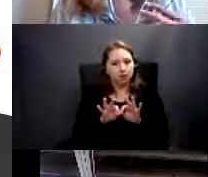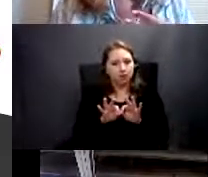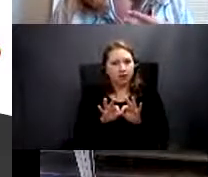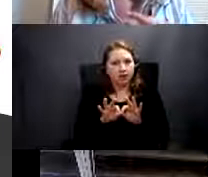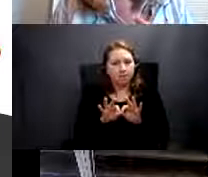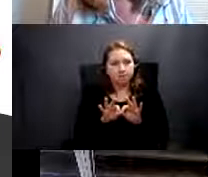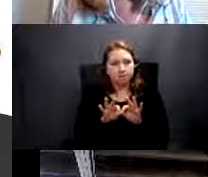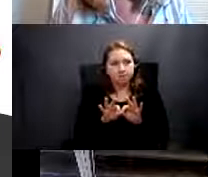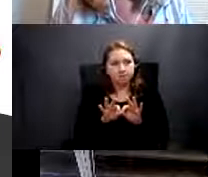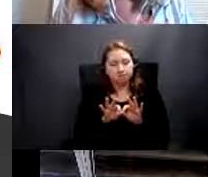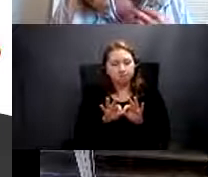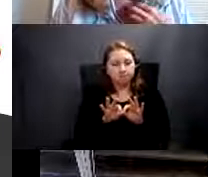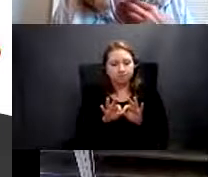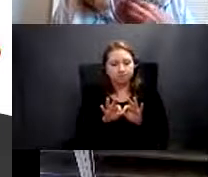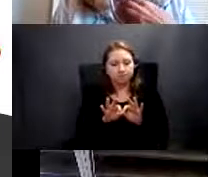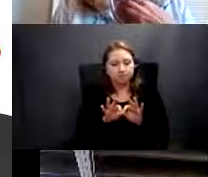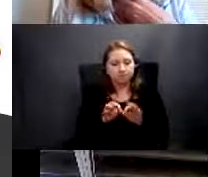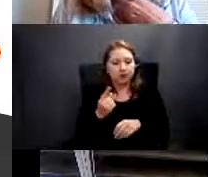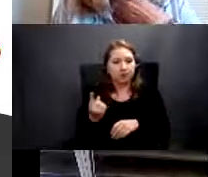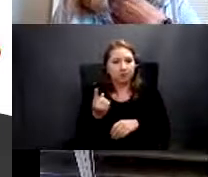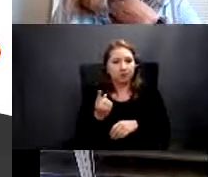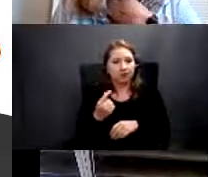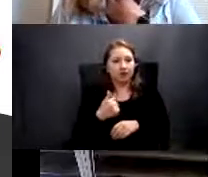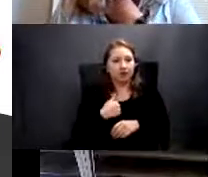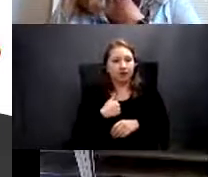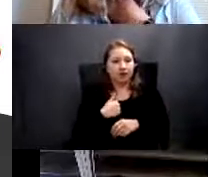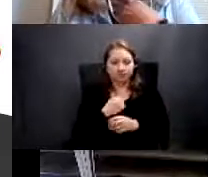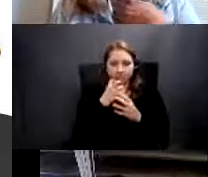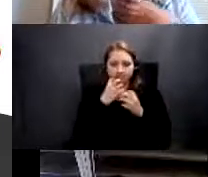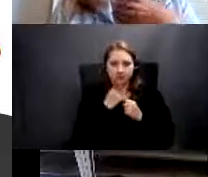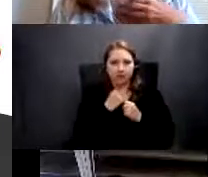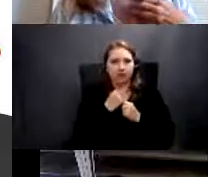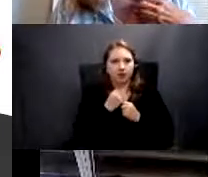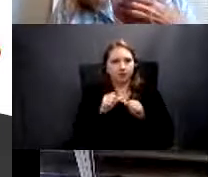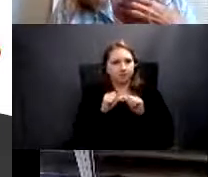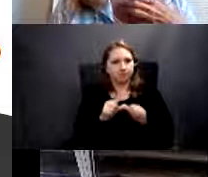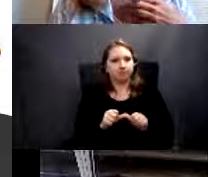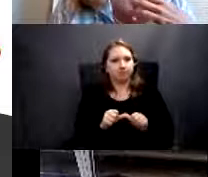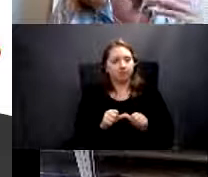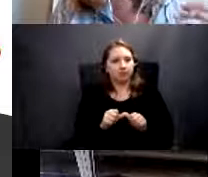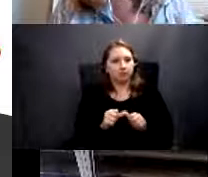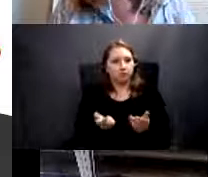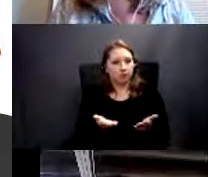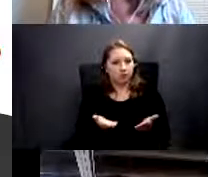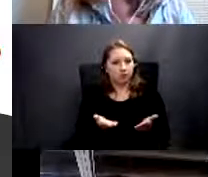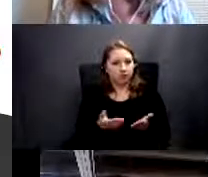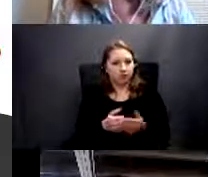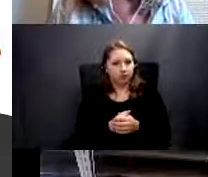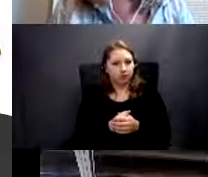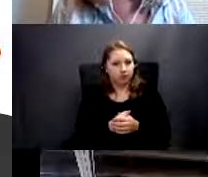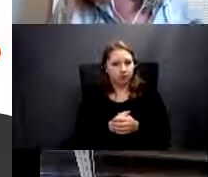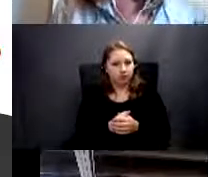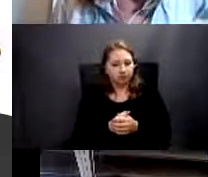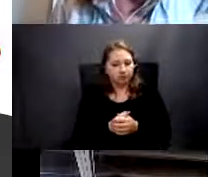One of the things that I hold as a very deep value is being able for